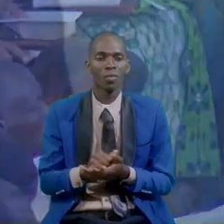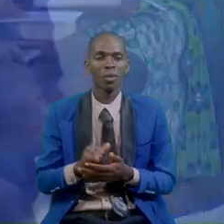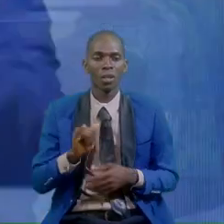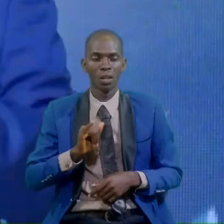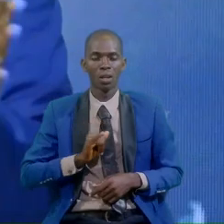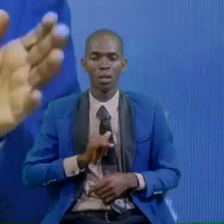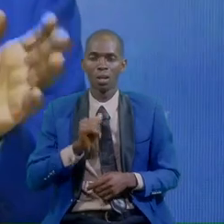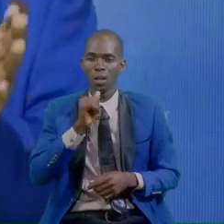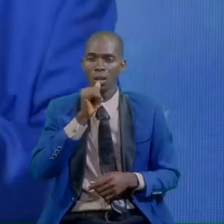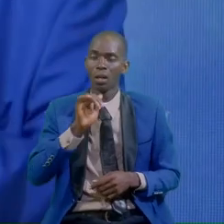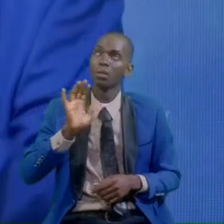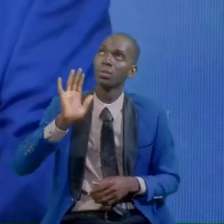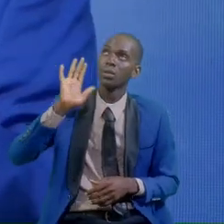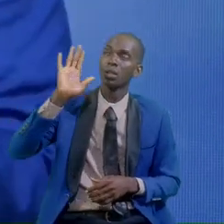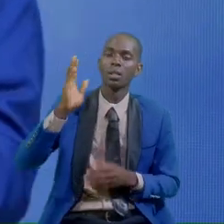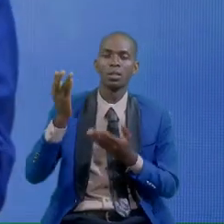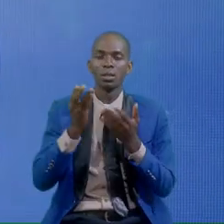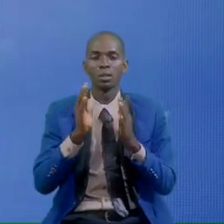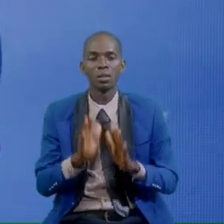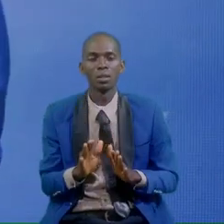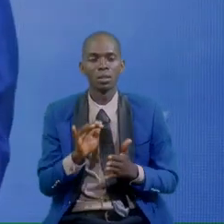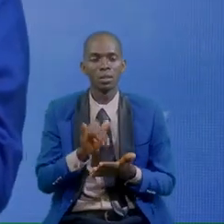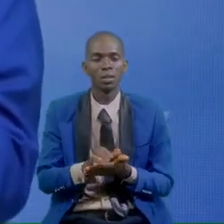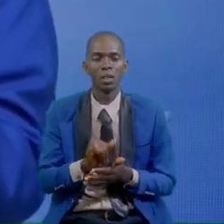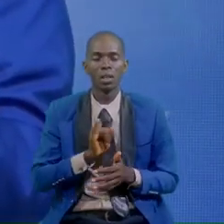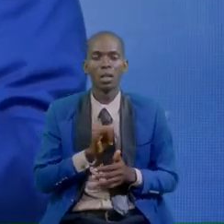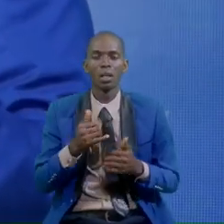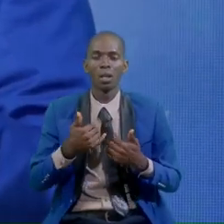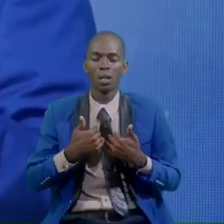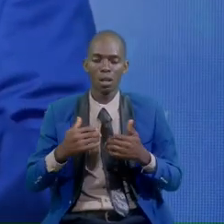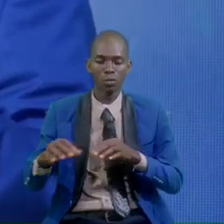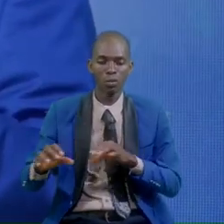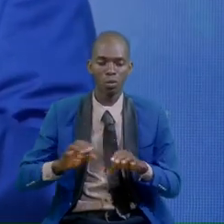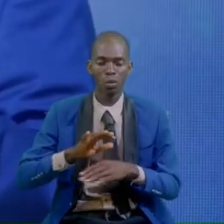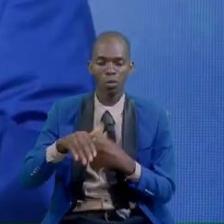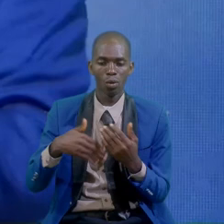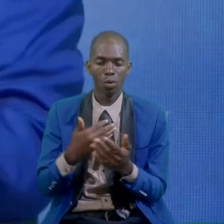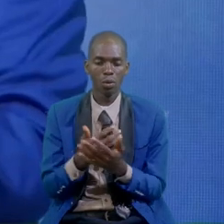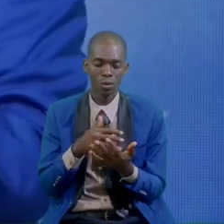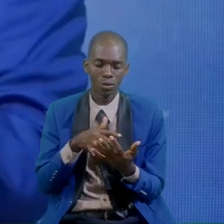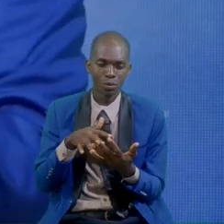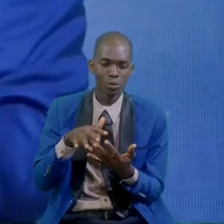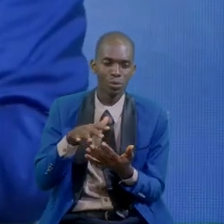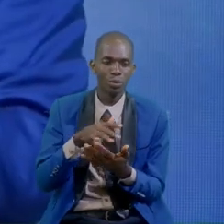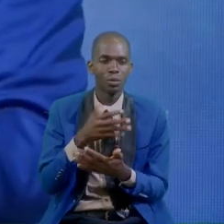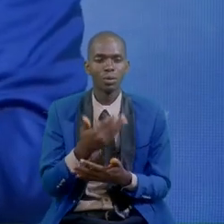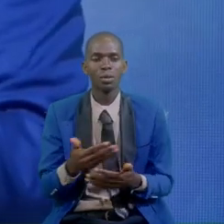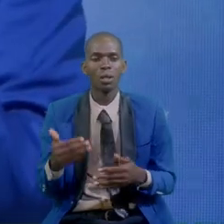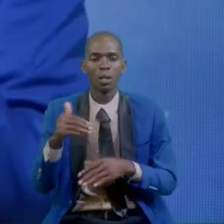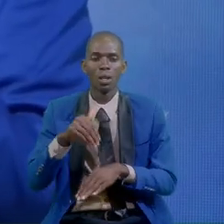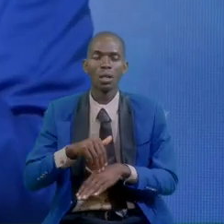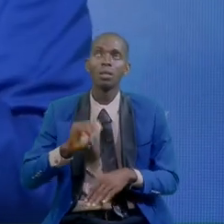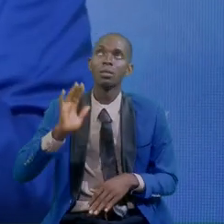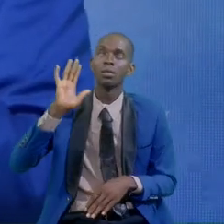servant, and that I have done all these things at